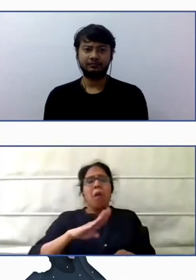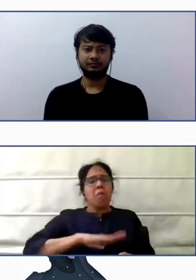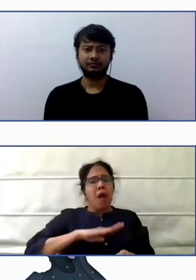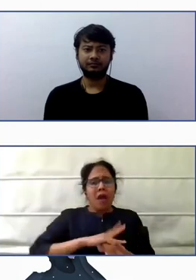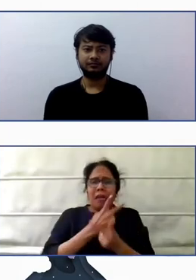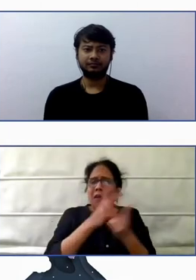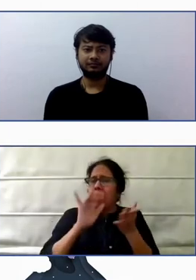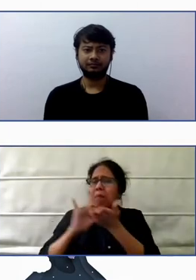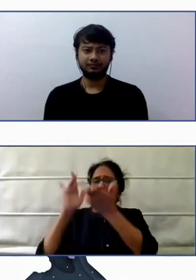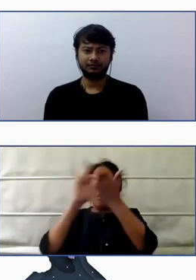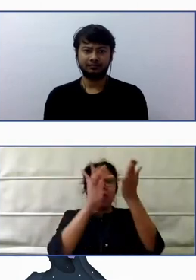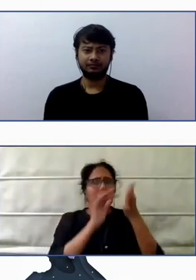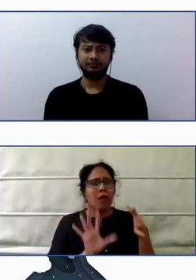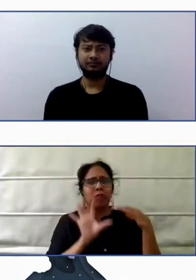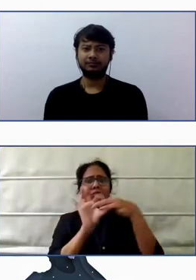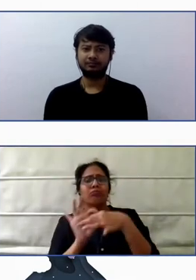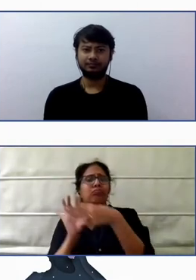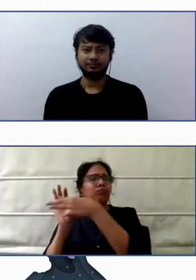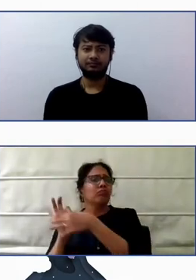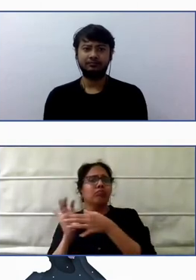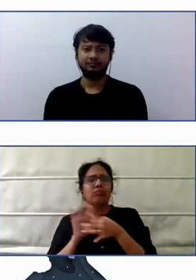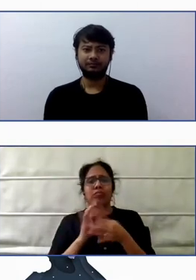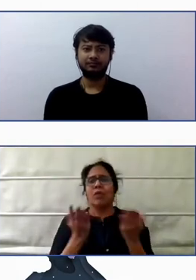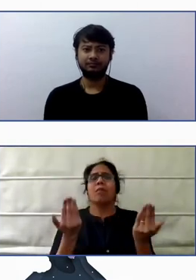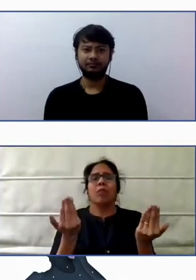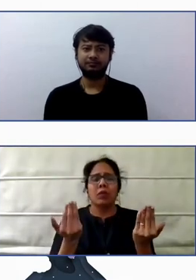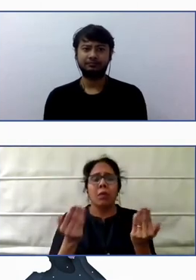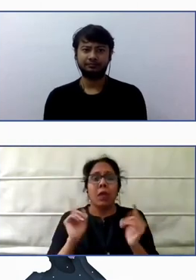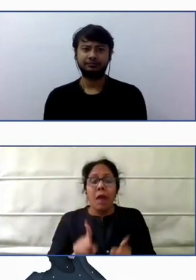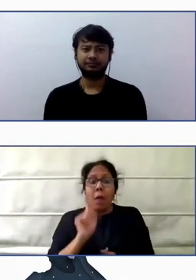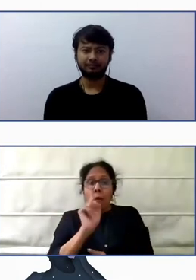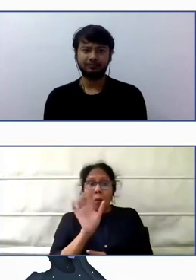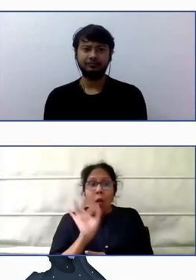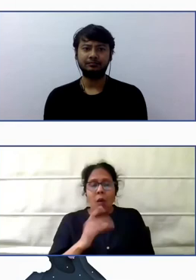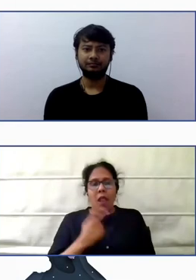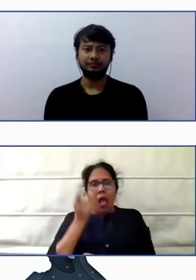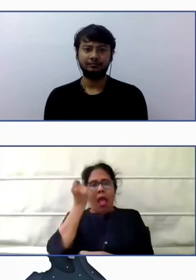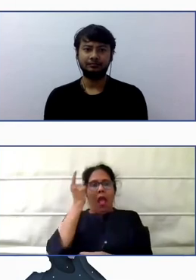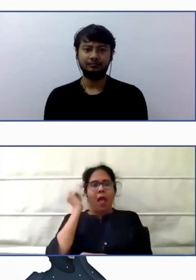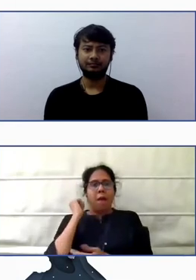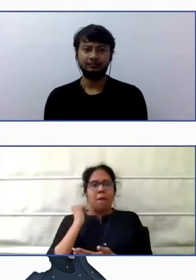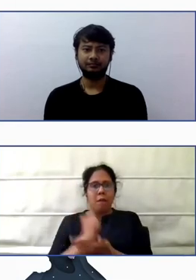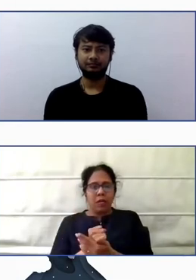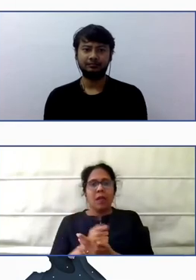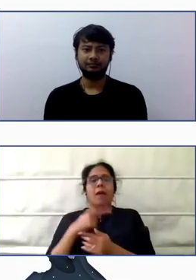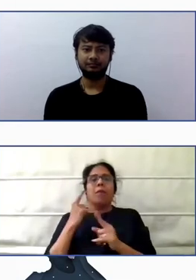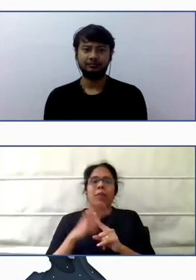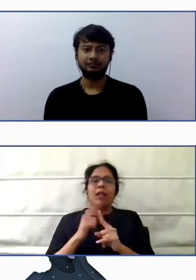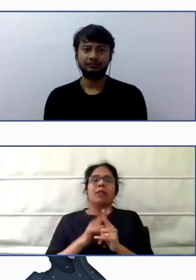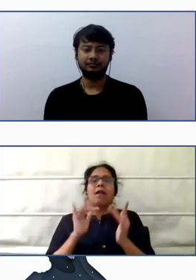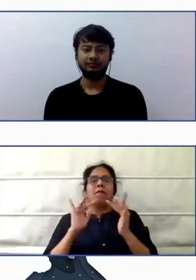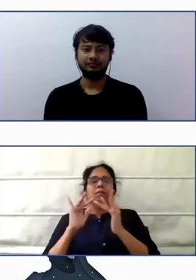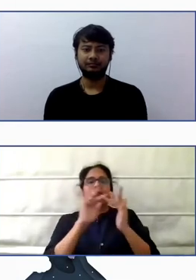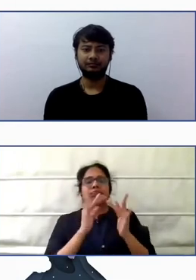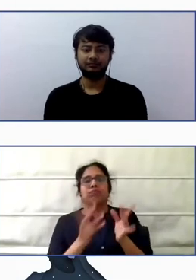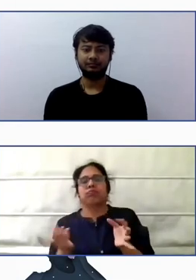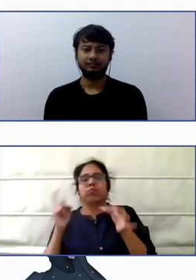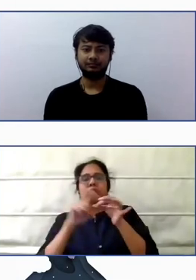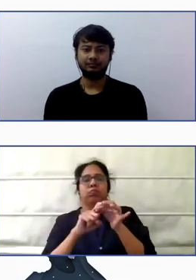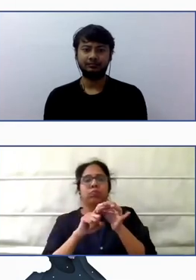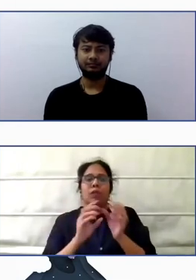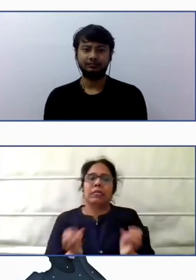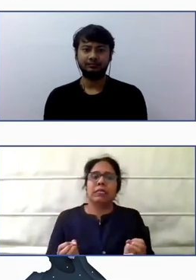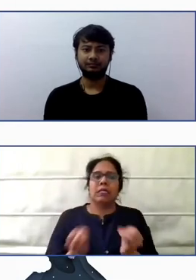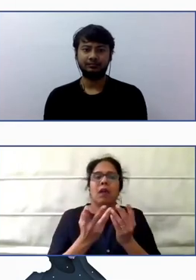it is possible. Just that what we need to do is understand and quickly move to the virtual world. We were able to do trainings,